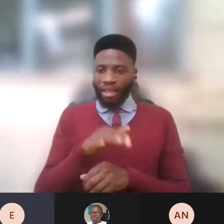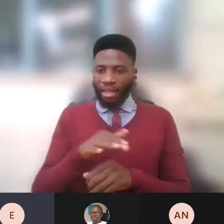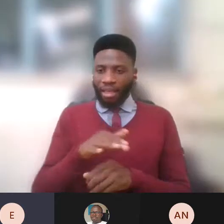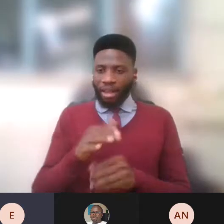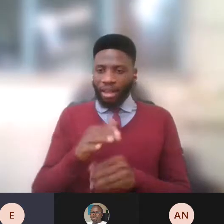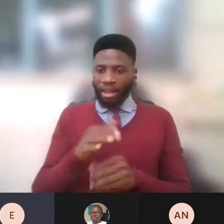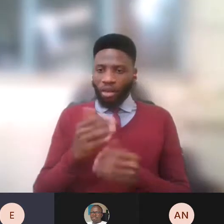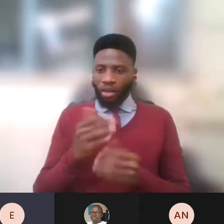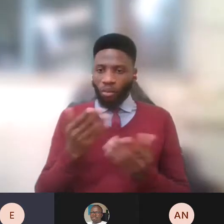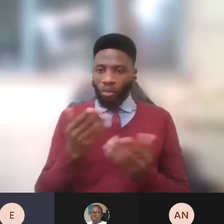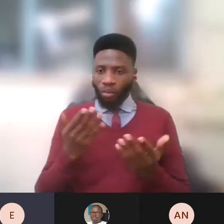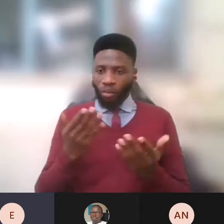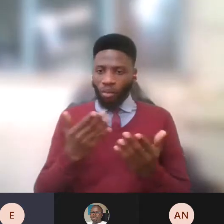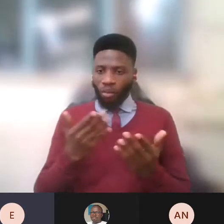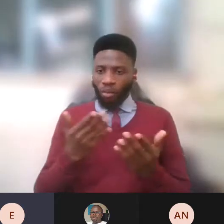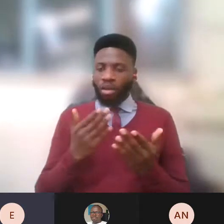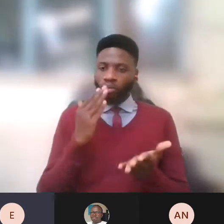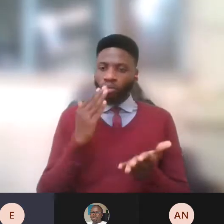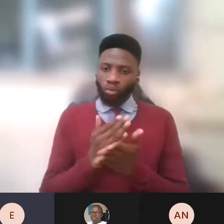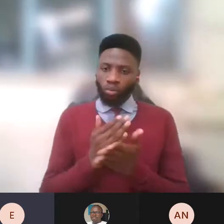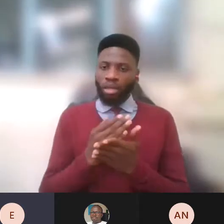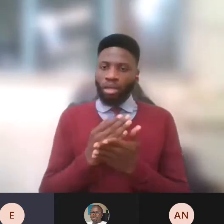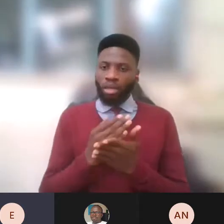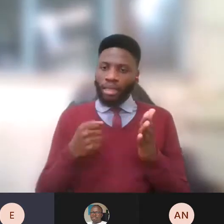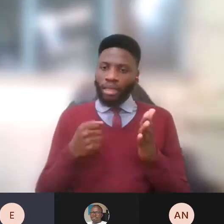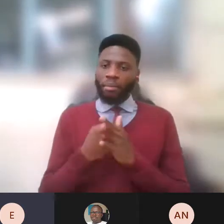cycle is a big part of the culture that we're trying to create.